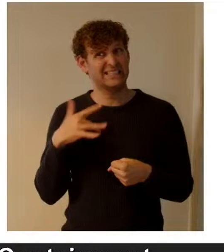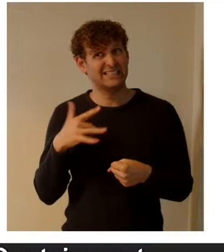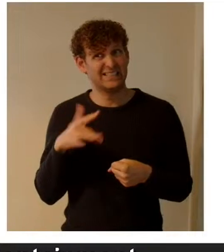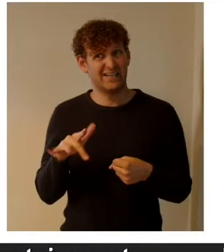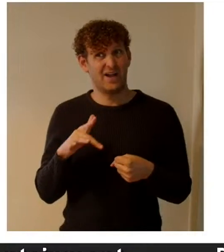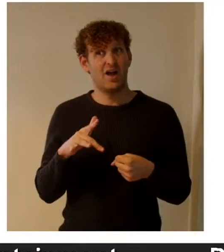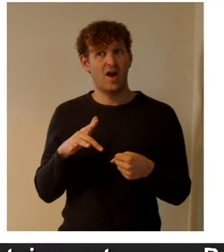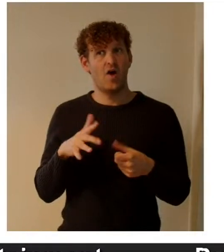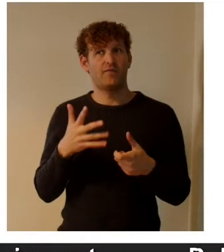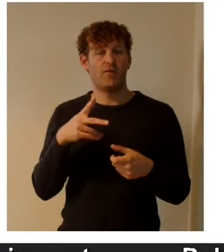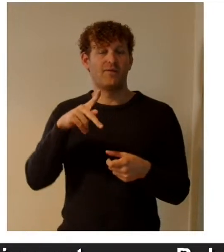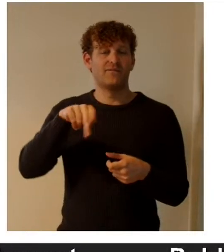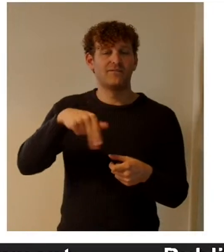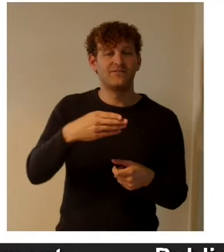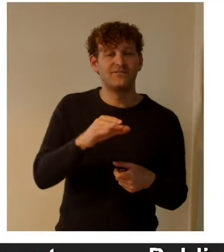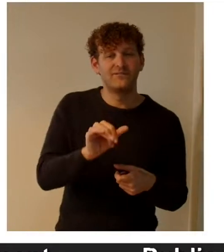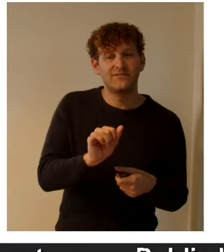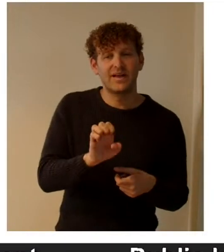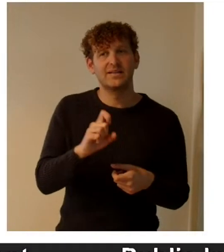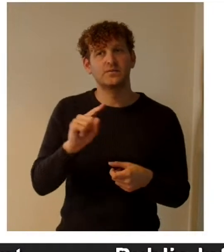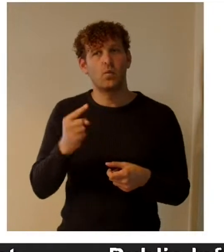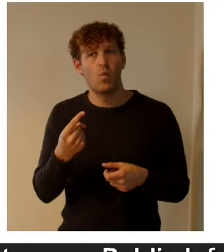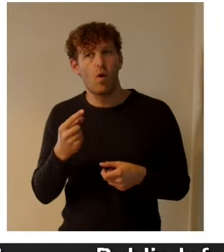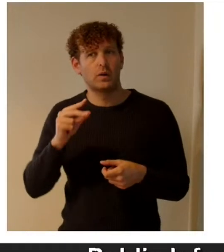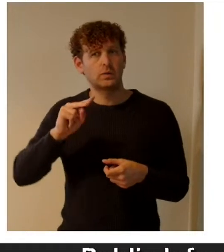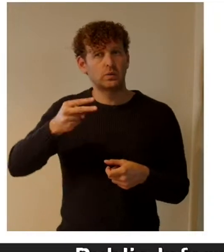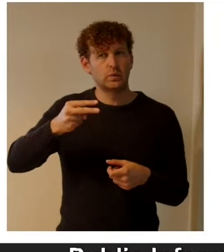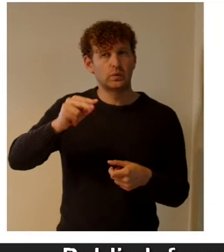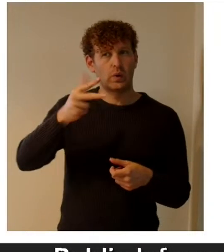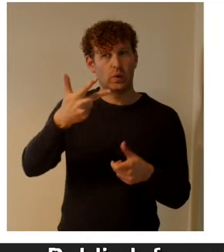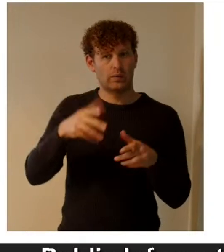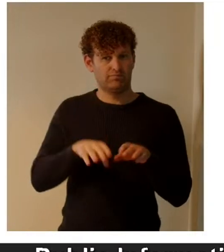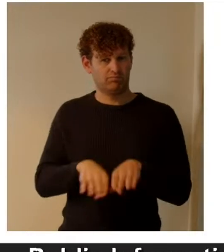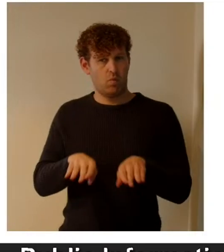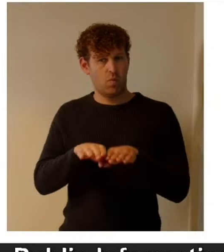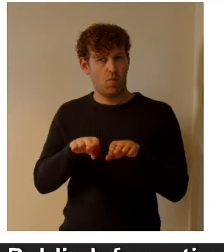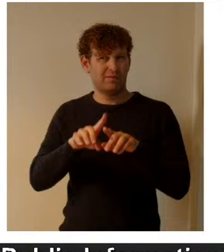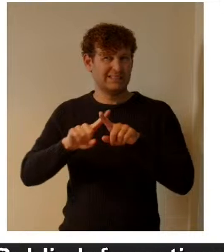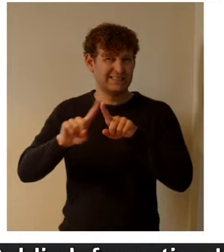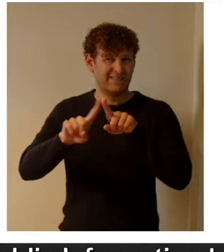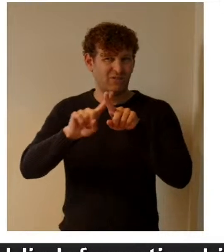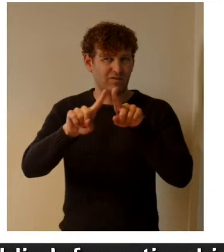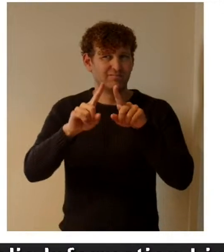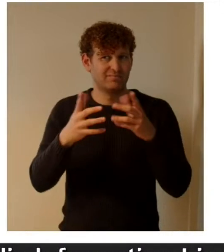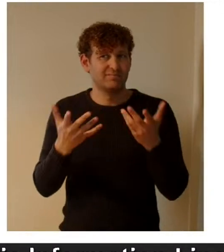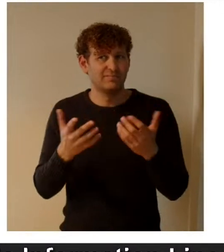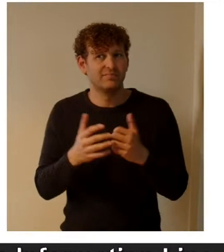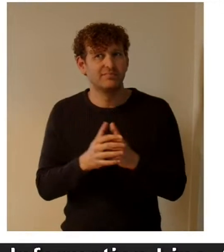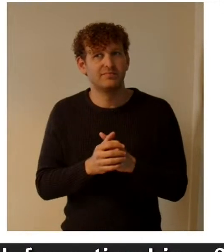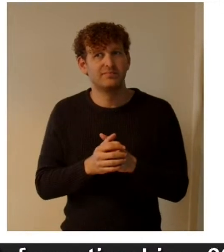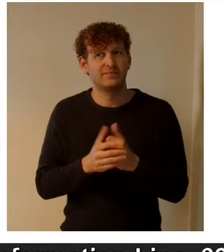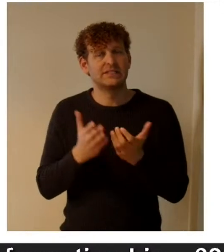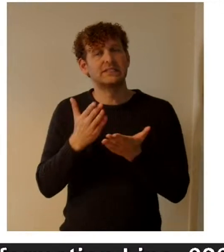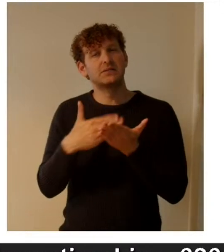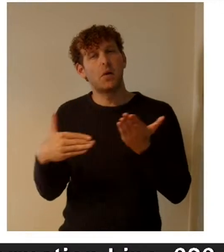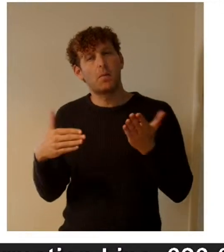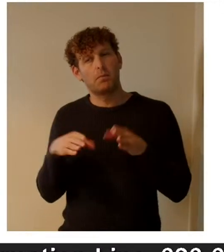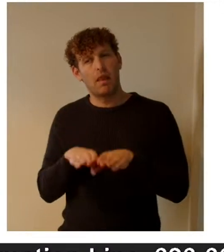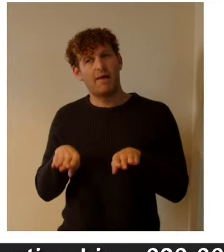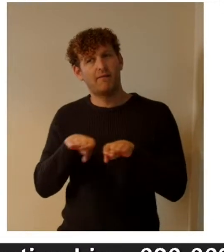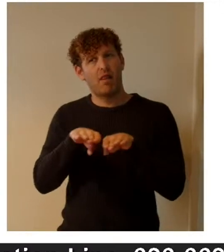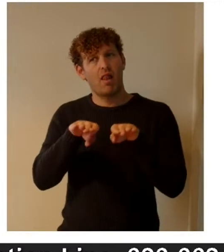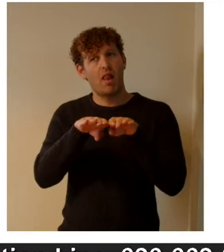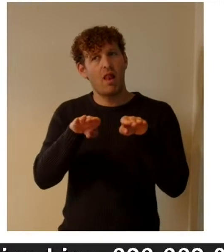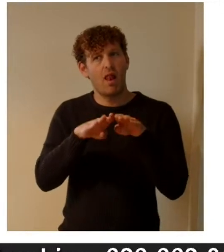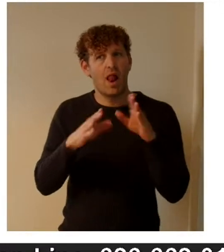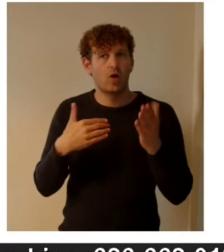3. Each phase is a different level of caution with it. There are some phases in which we recommend people evacuate.